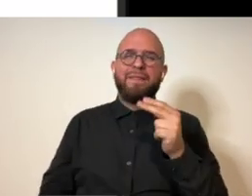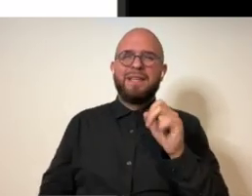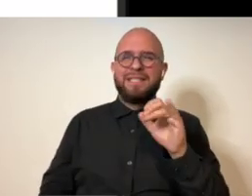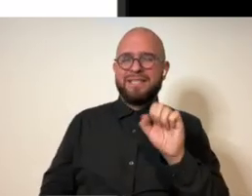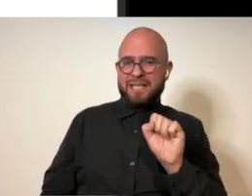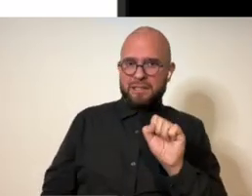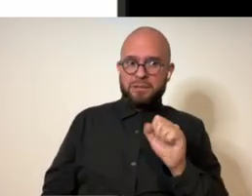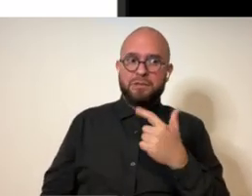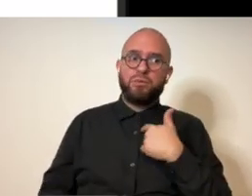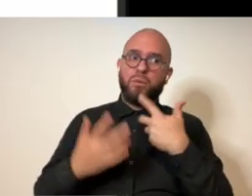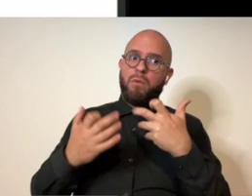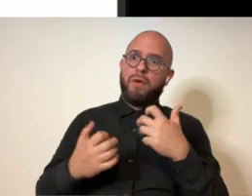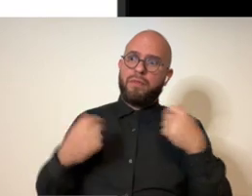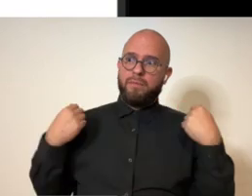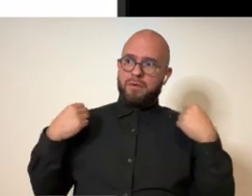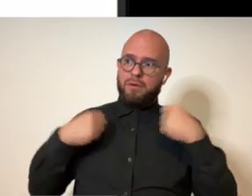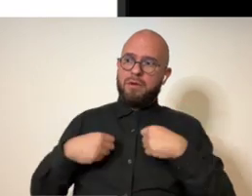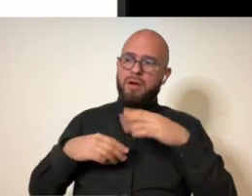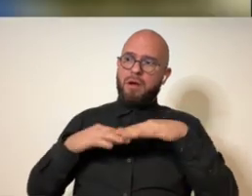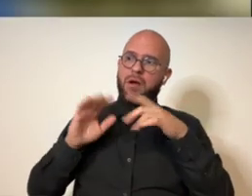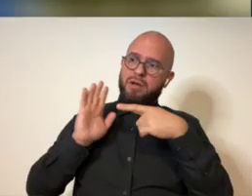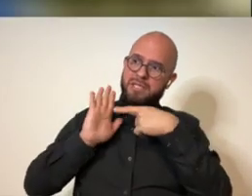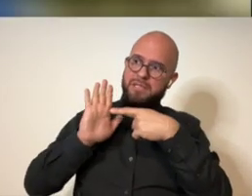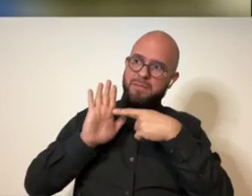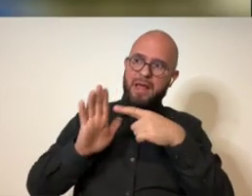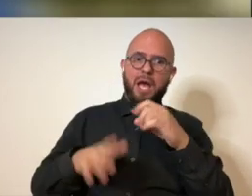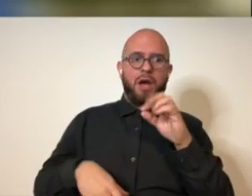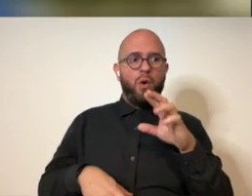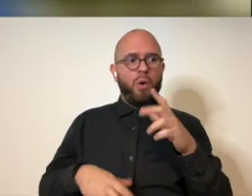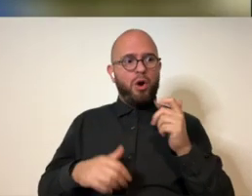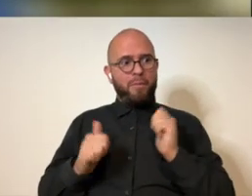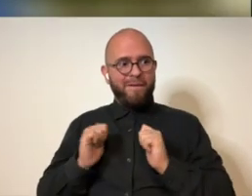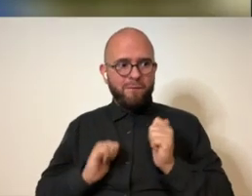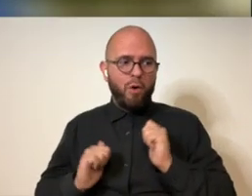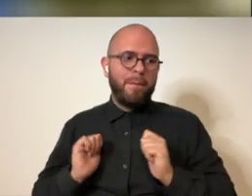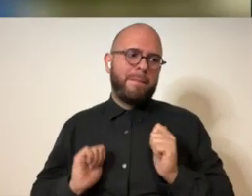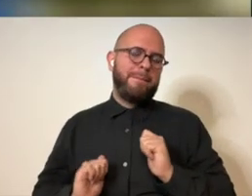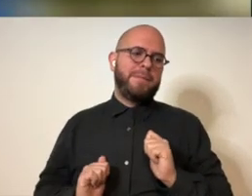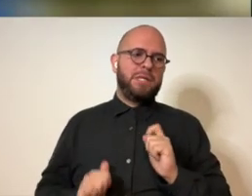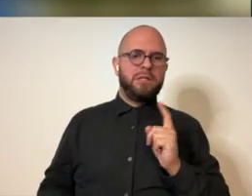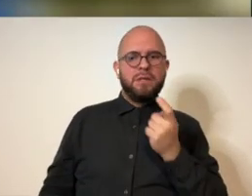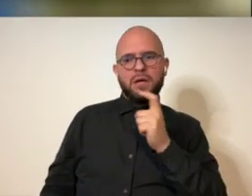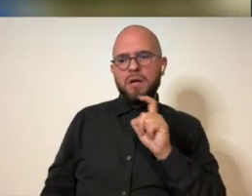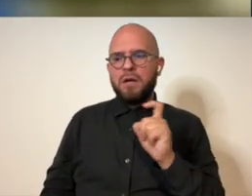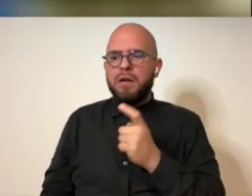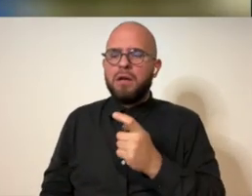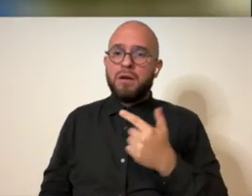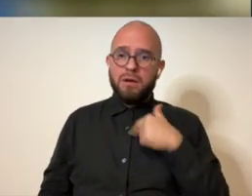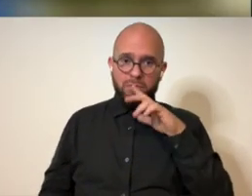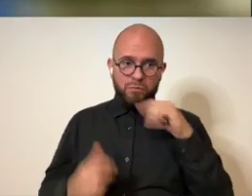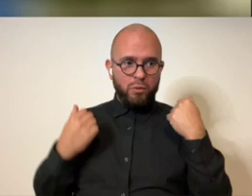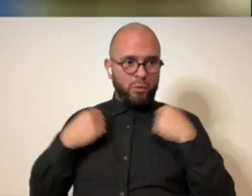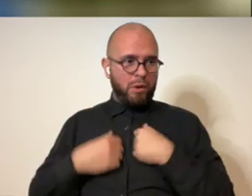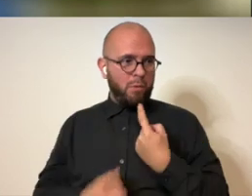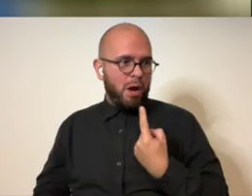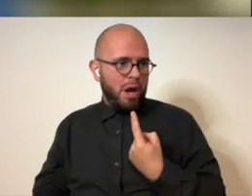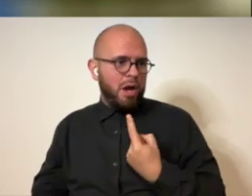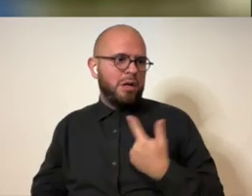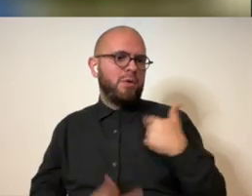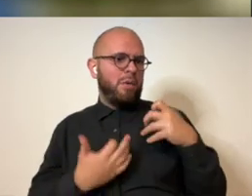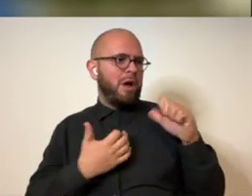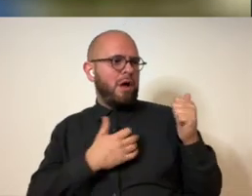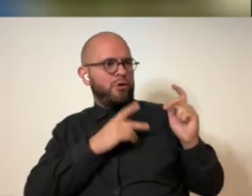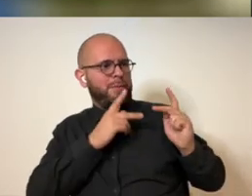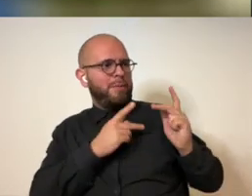is something I'm trying to figure out for my thesis work, honestly, is do I want them on displays? Do I want them to be